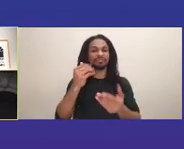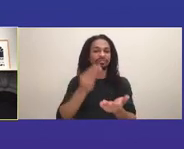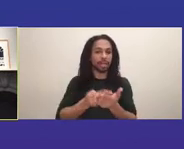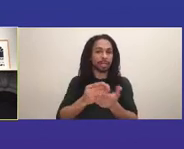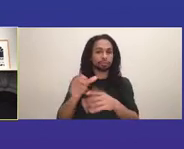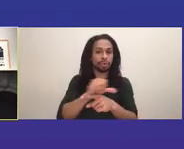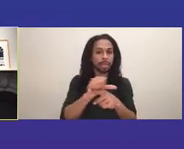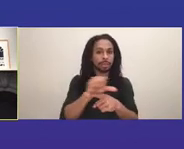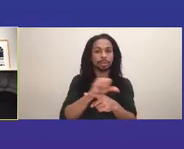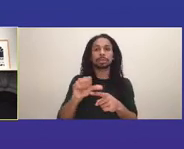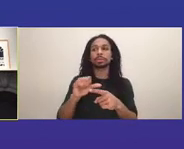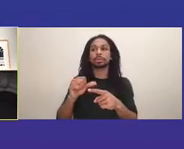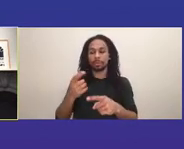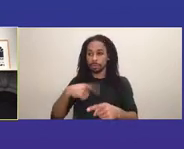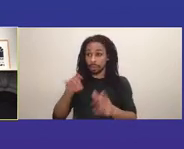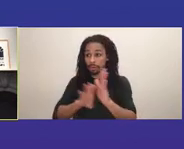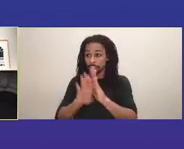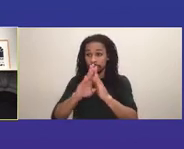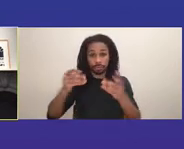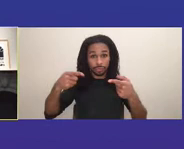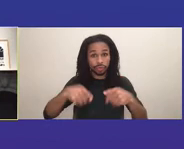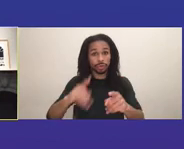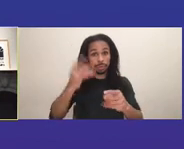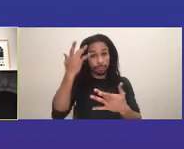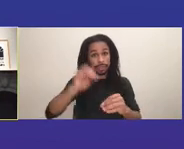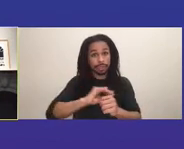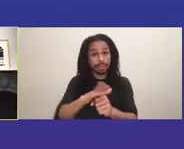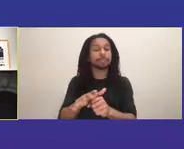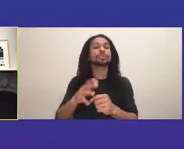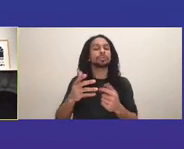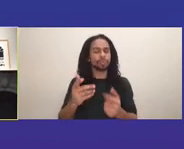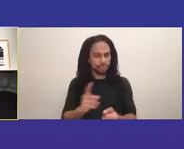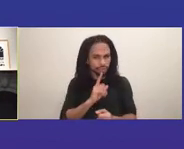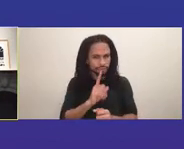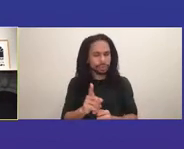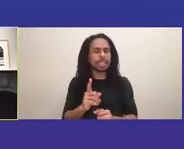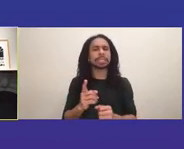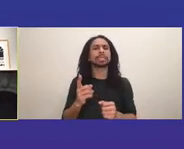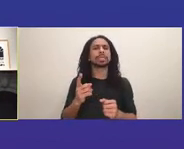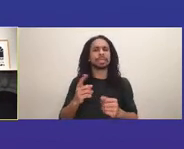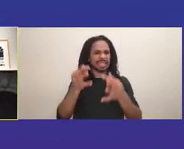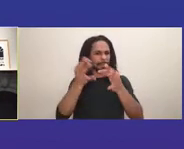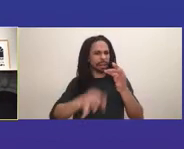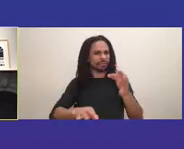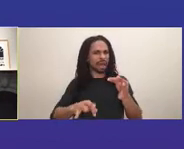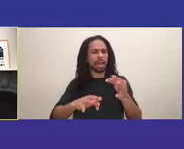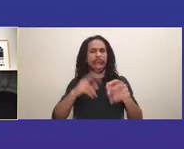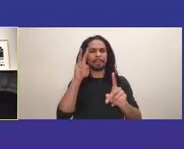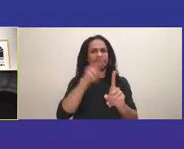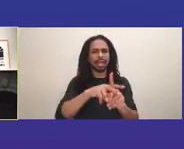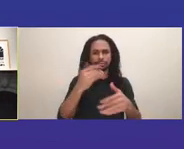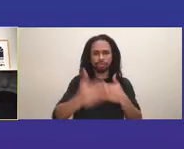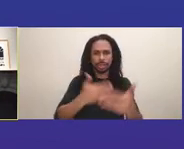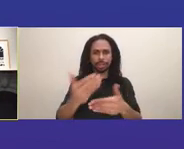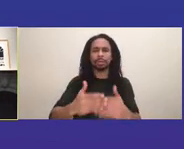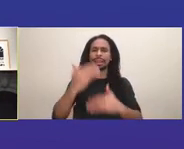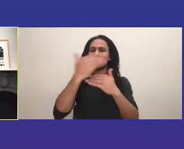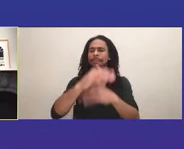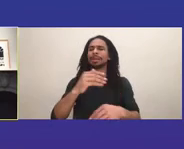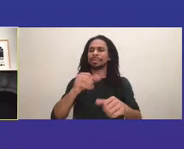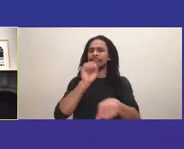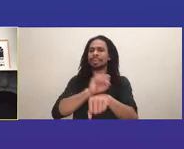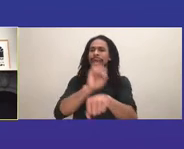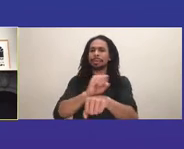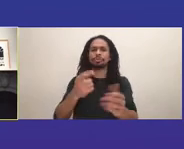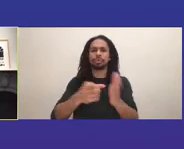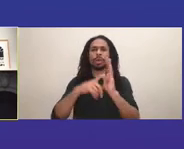the pandemic to simplify application and evaluation processes, limiting the labor required to